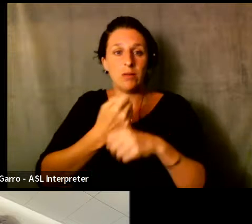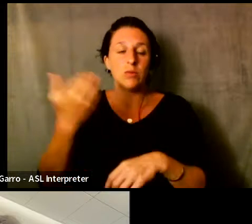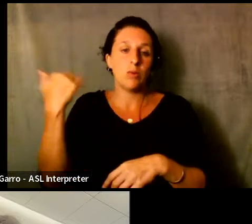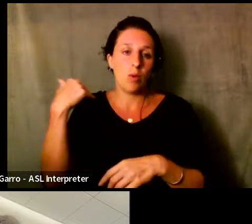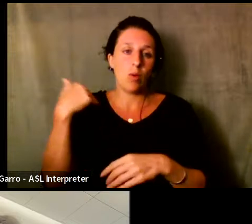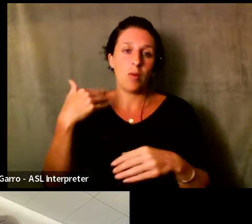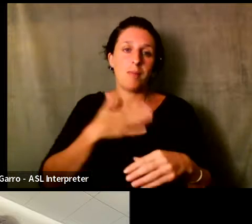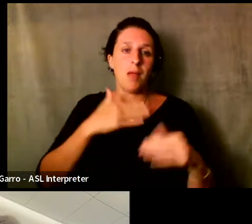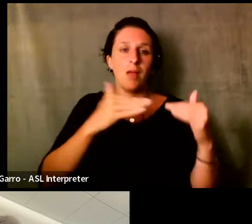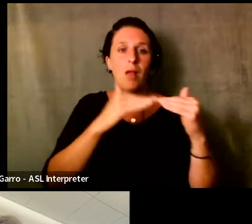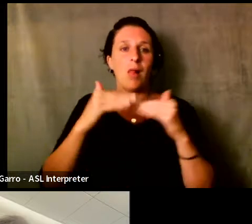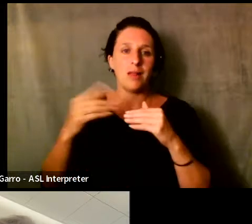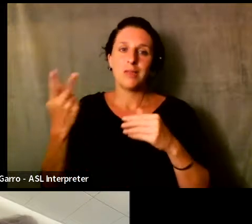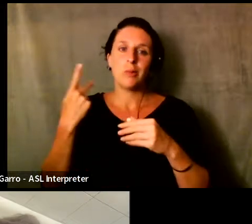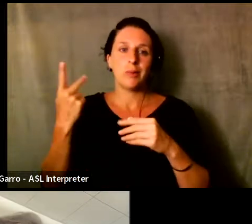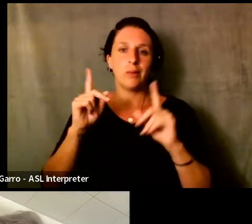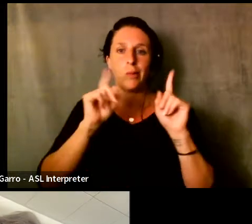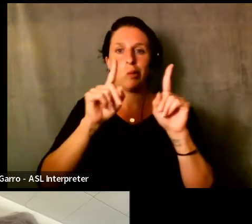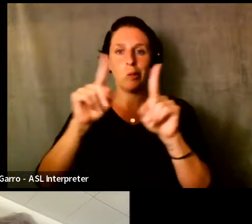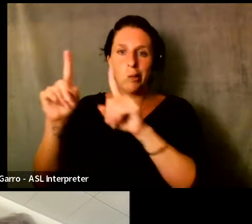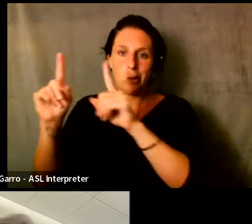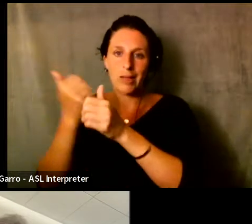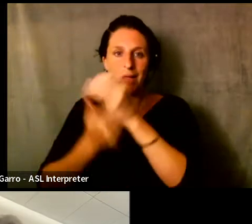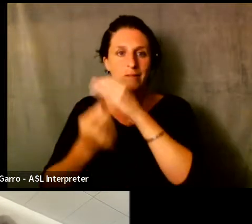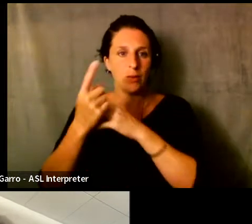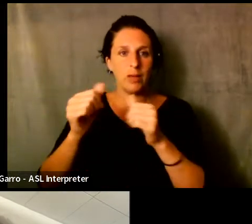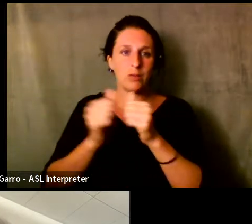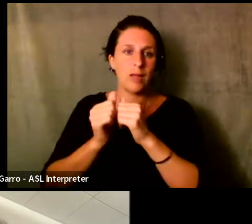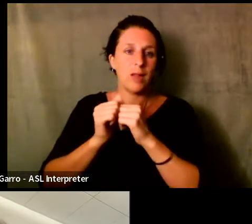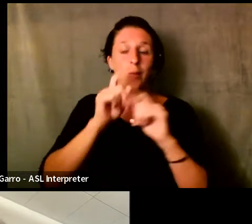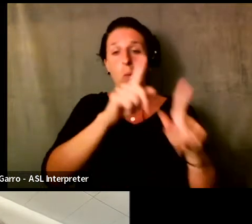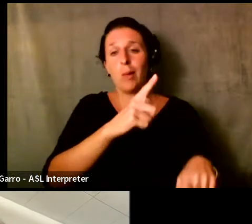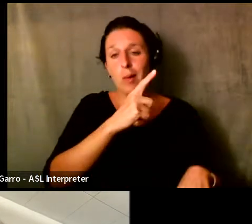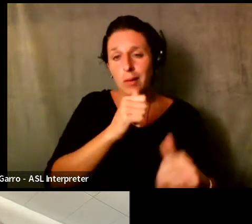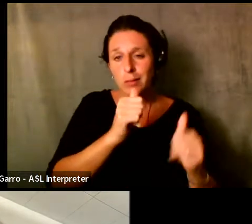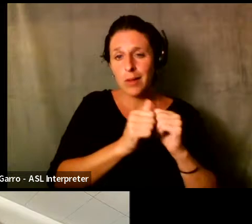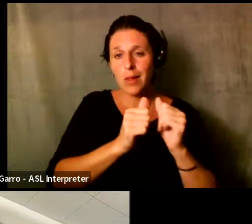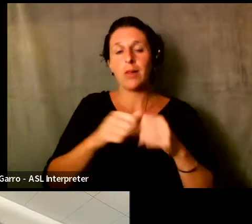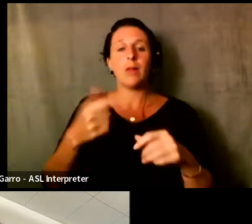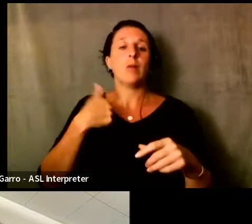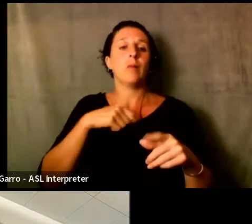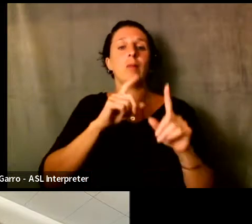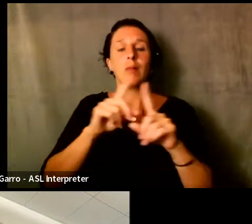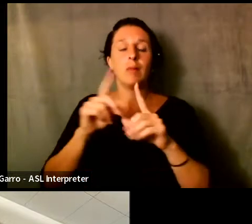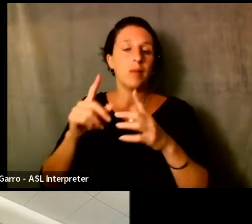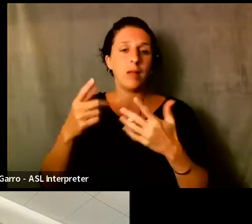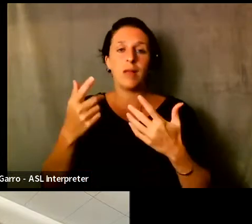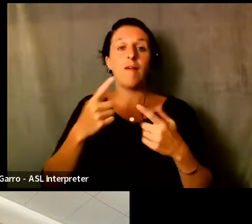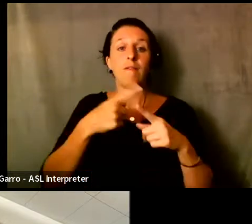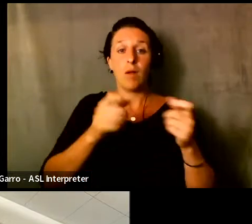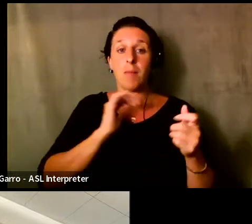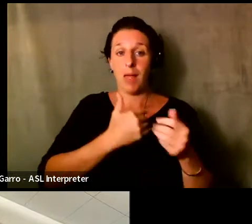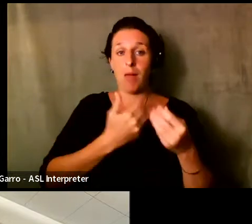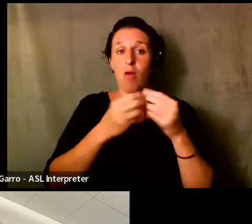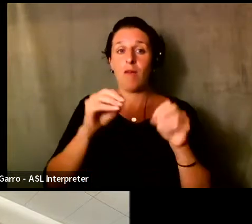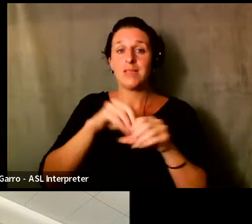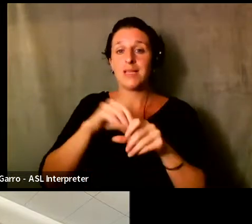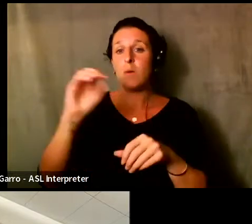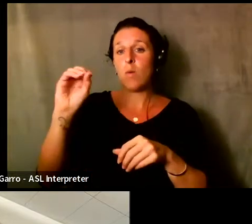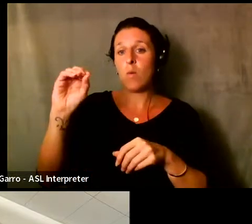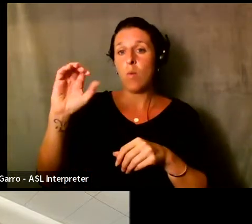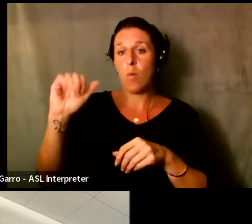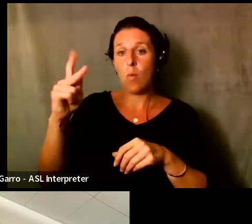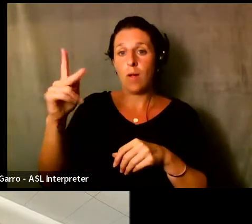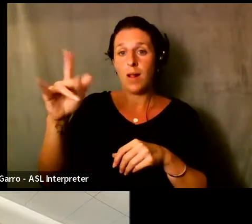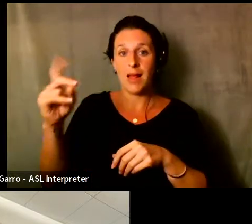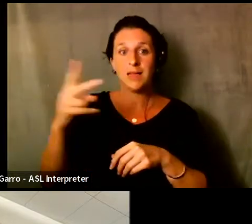went everywhere together. My work group would go to lunch together, and it was from our office in Oakland. And just seeing the